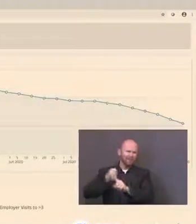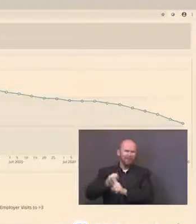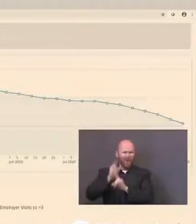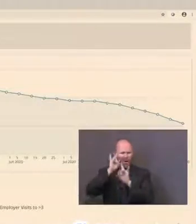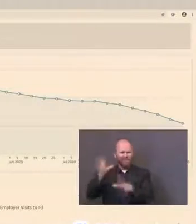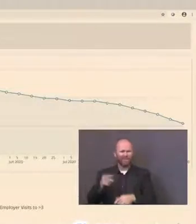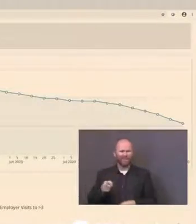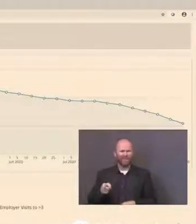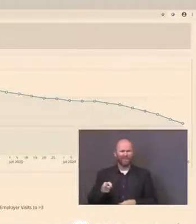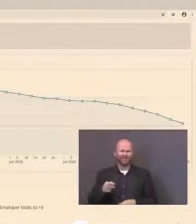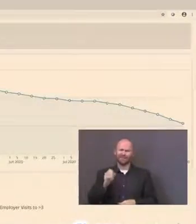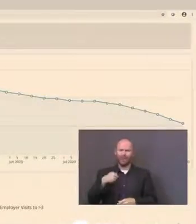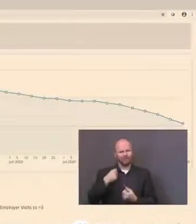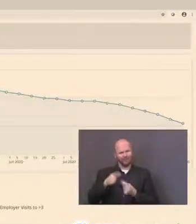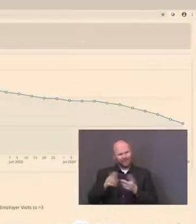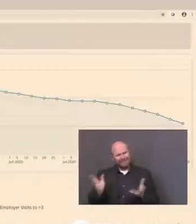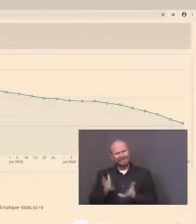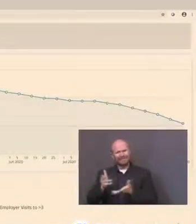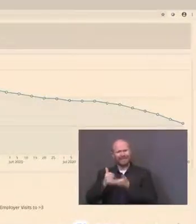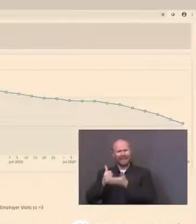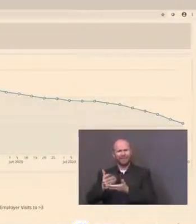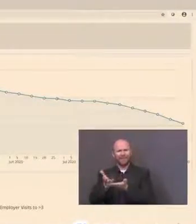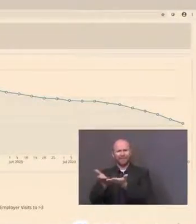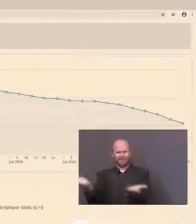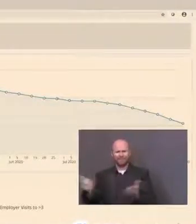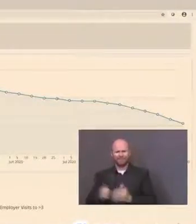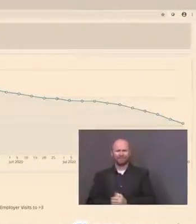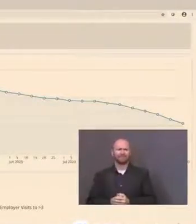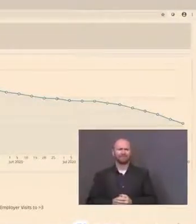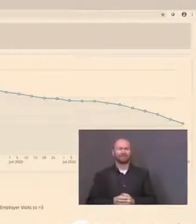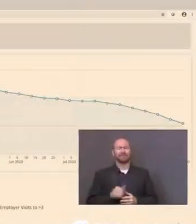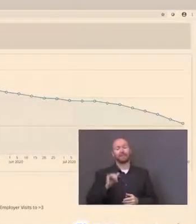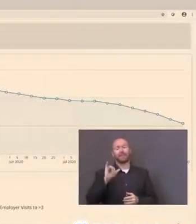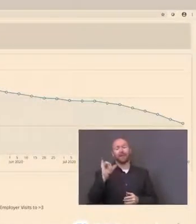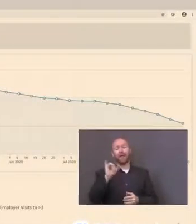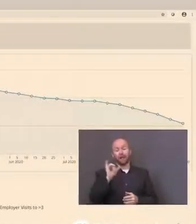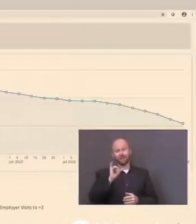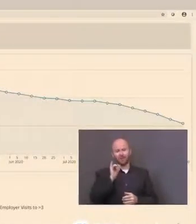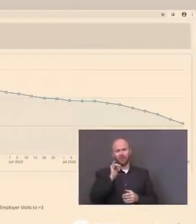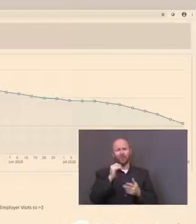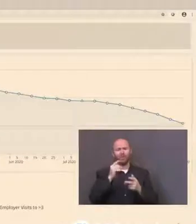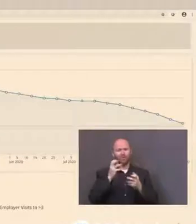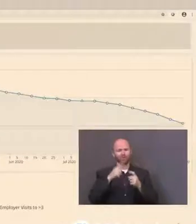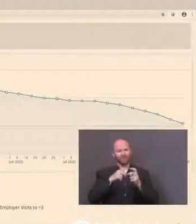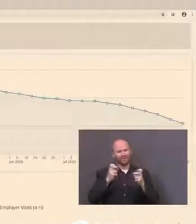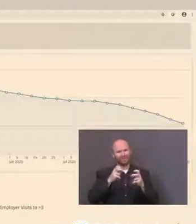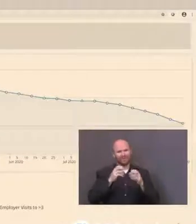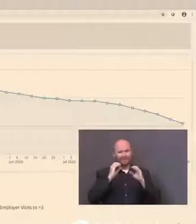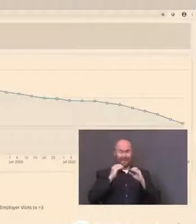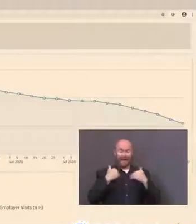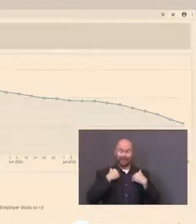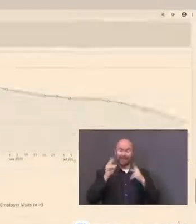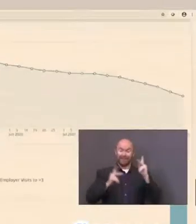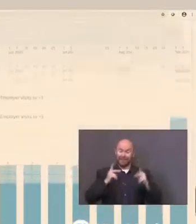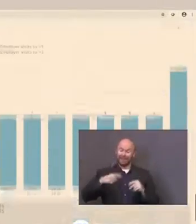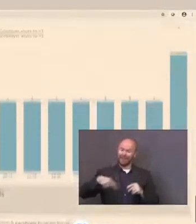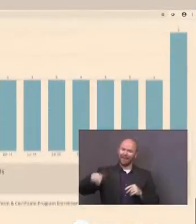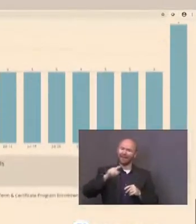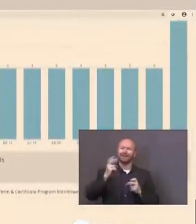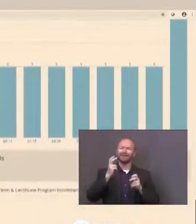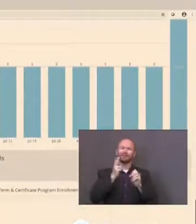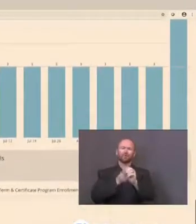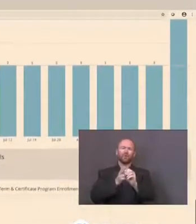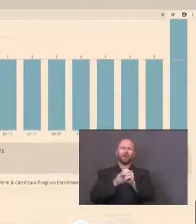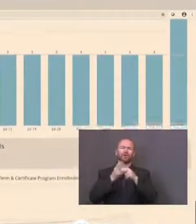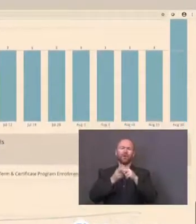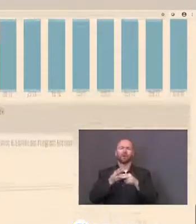one last objective that I'll share is to increase enrollment in industry-aligned short-term educational programs to pre-pandemic levels.